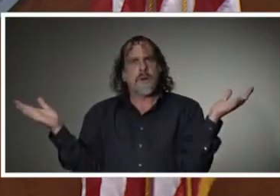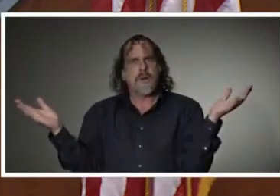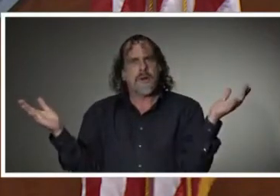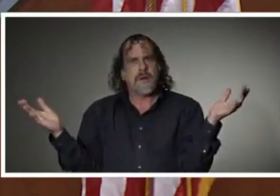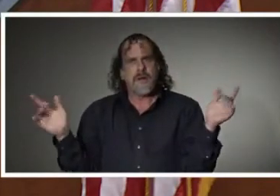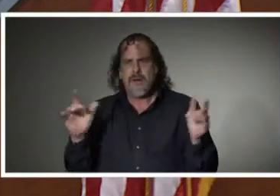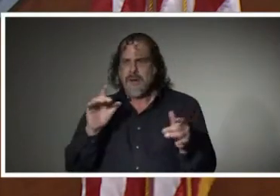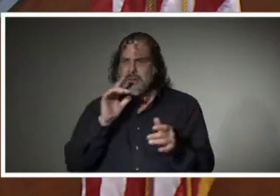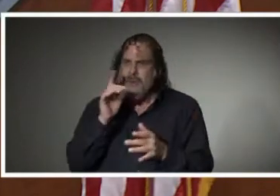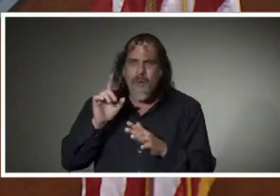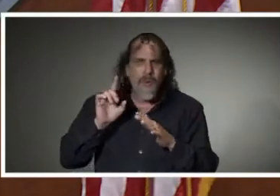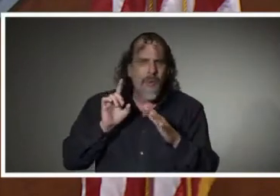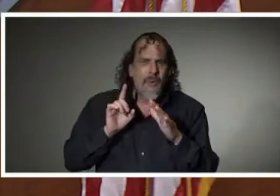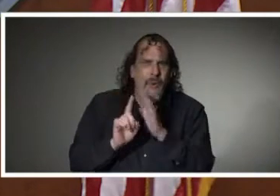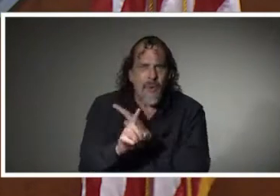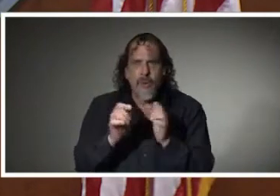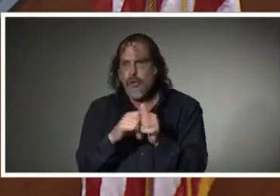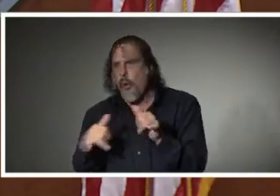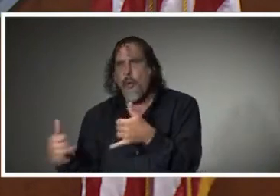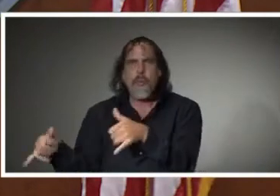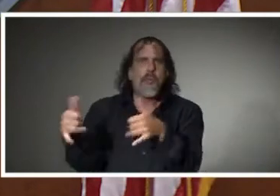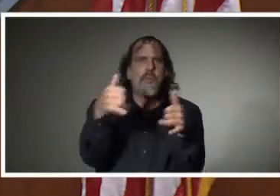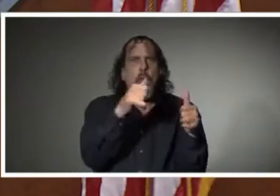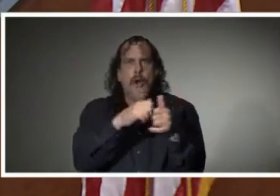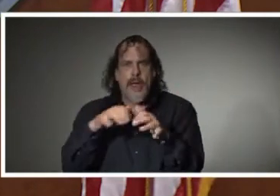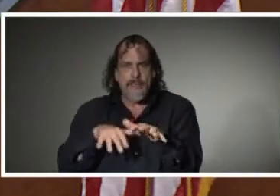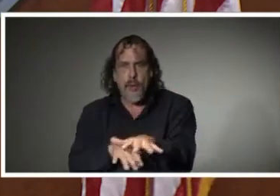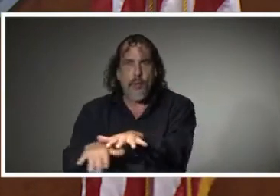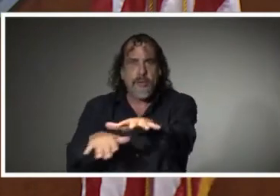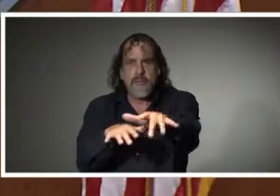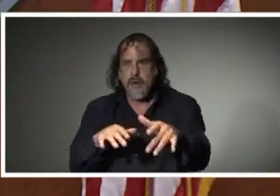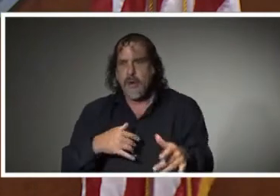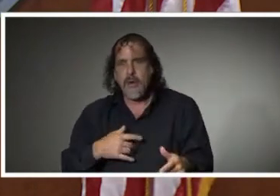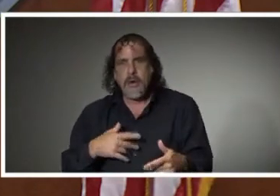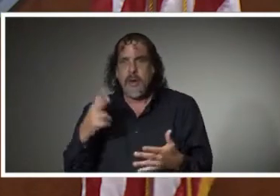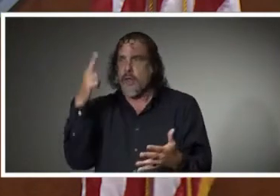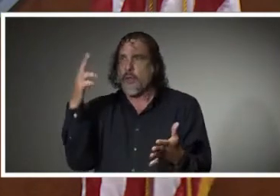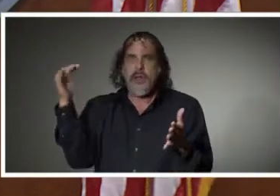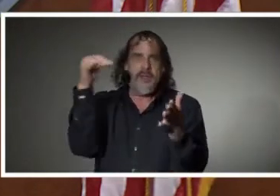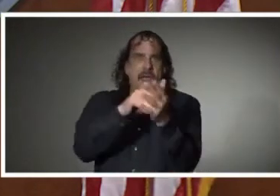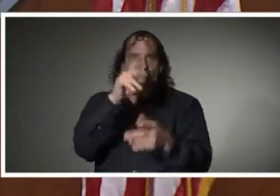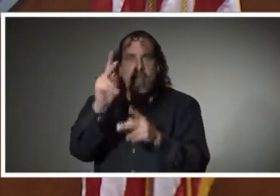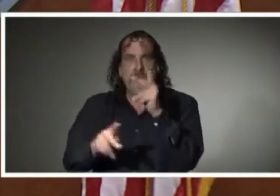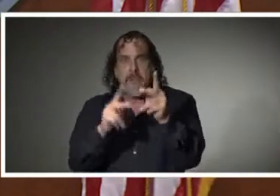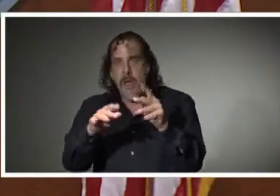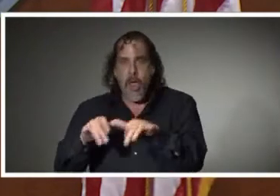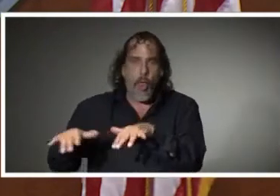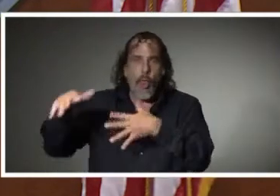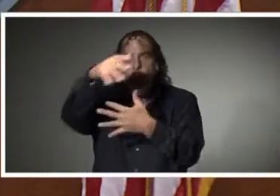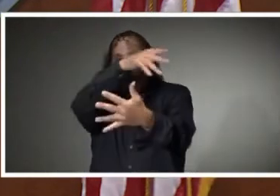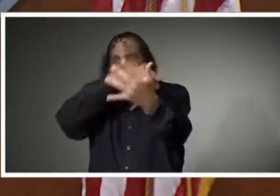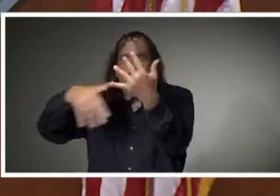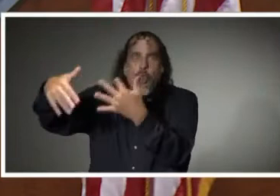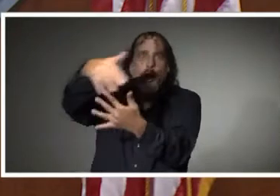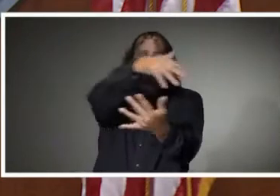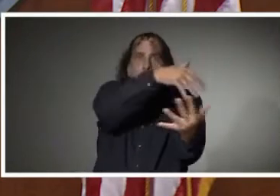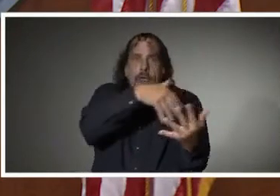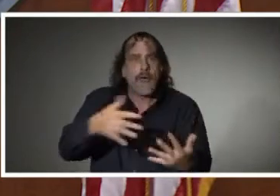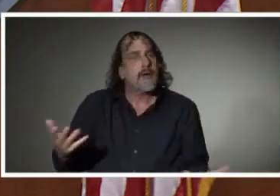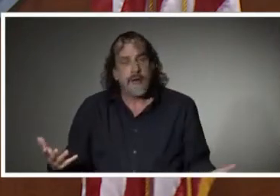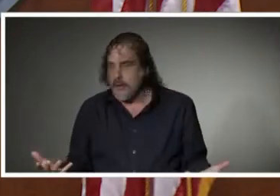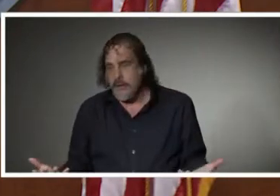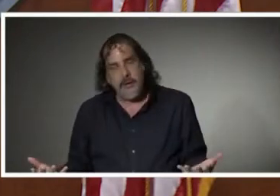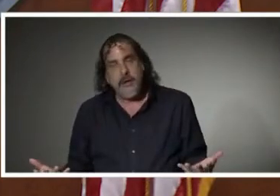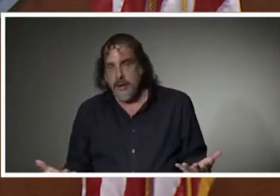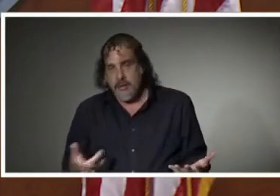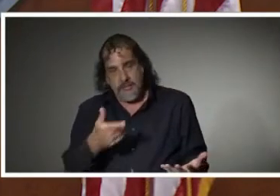to parties at the river and hang out with 30 or 40 or 3,000 people, because it is very